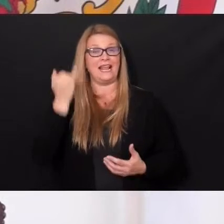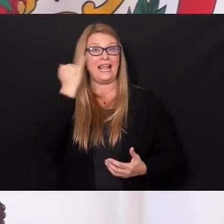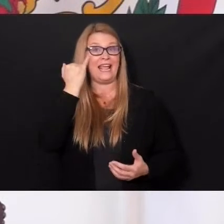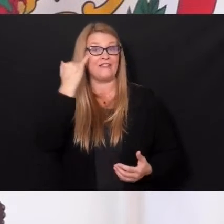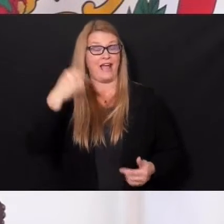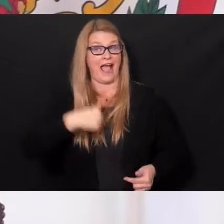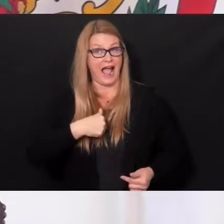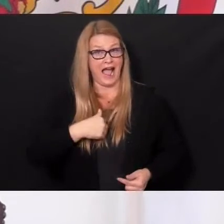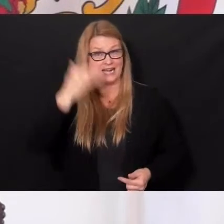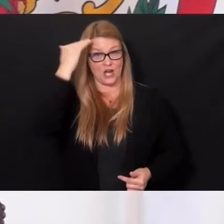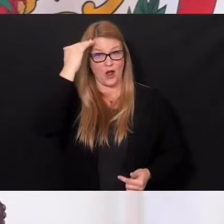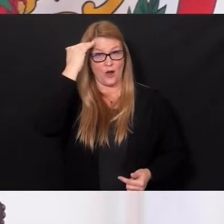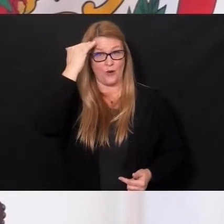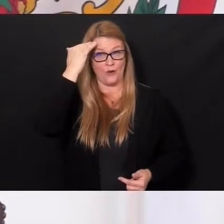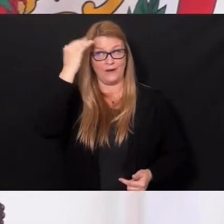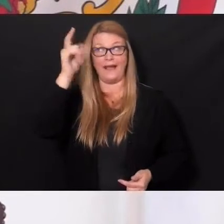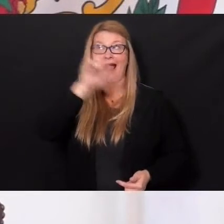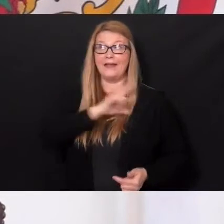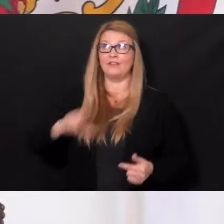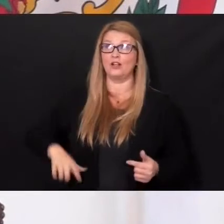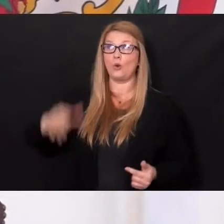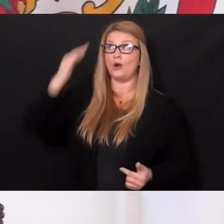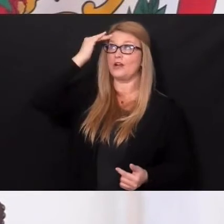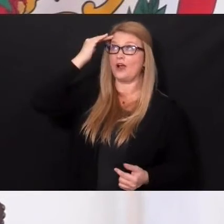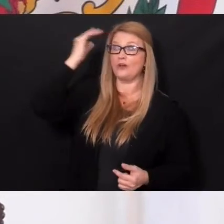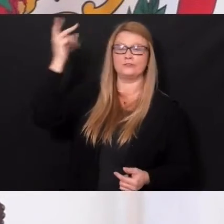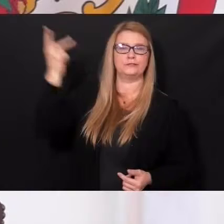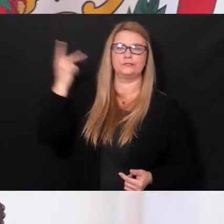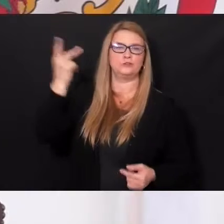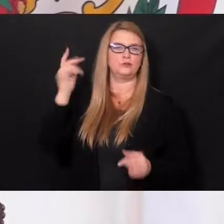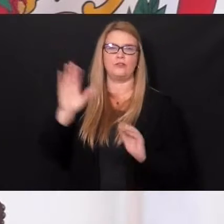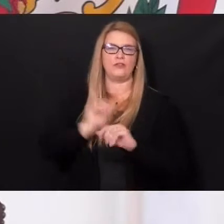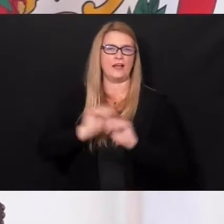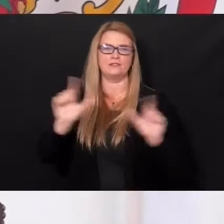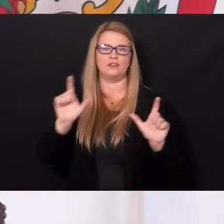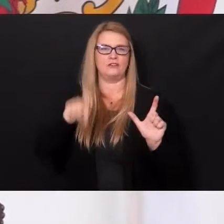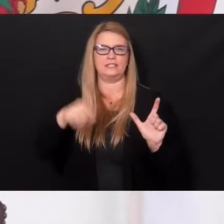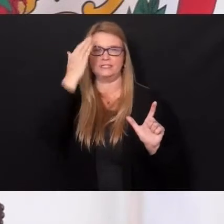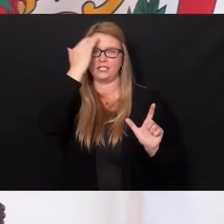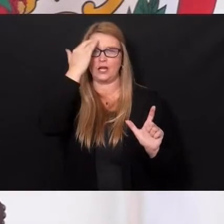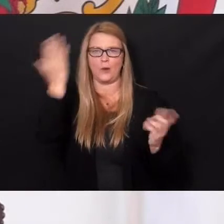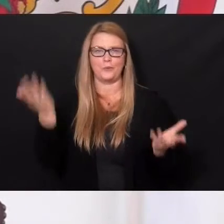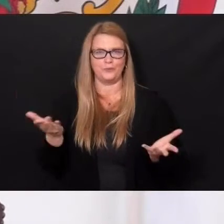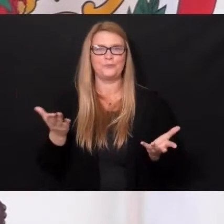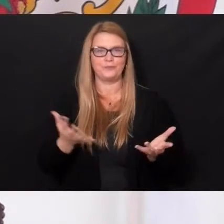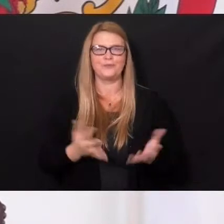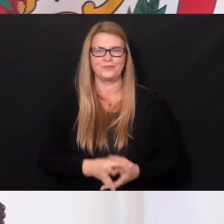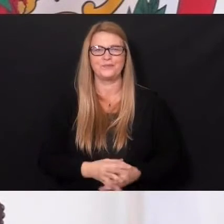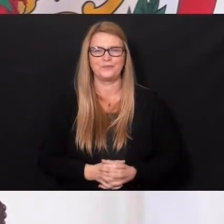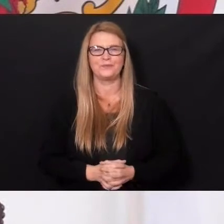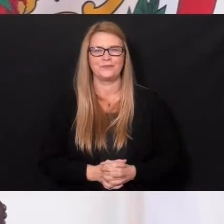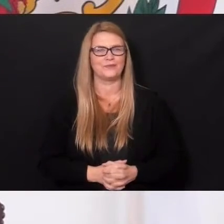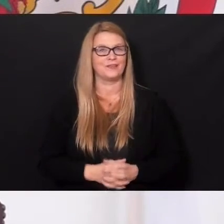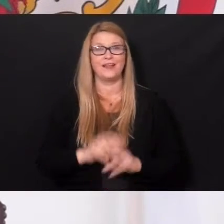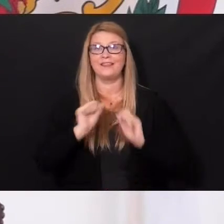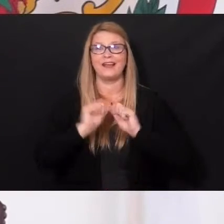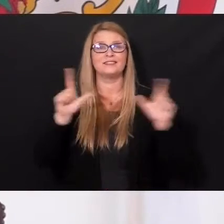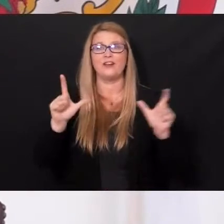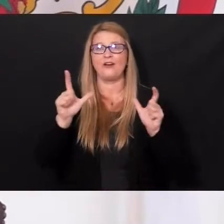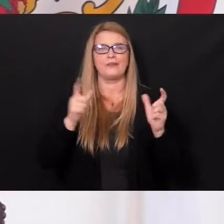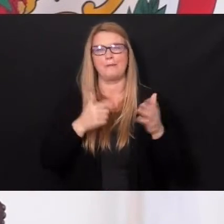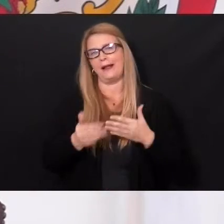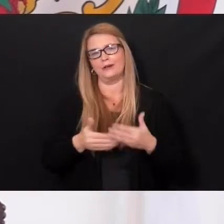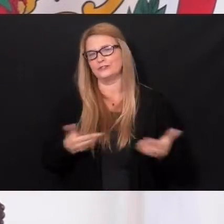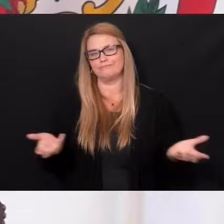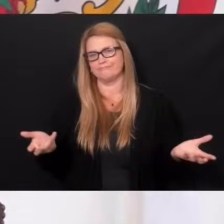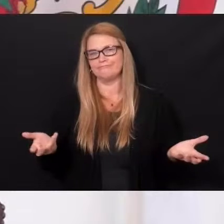know and the good Lord knows, that's all that really need to know. And because in his book, that's all that matters.